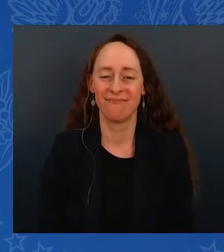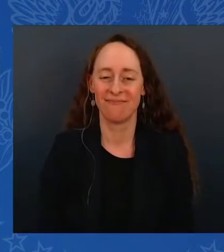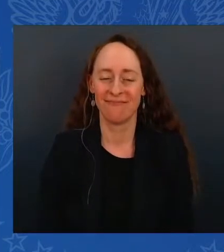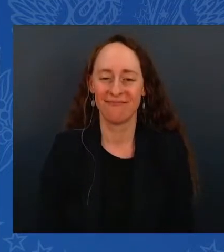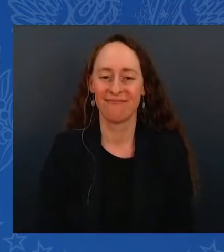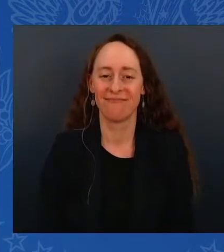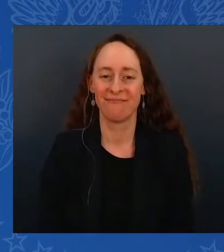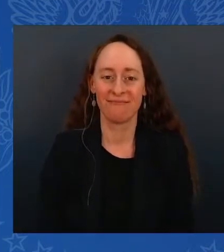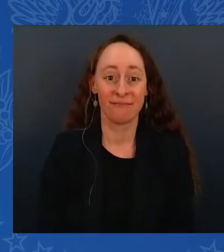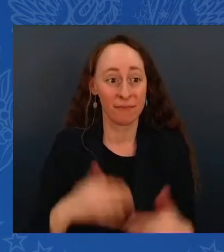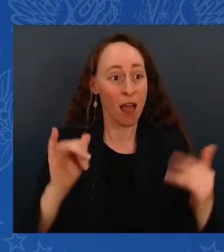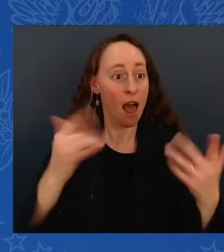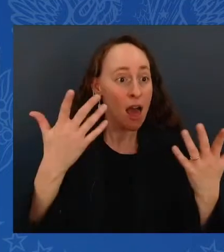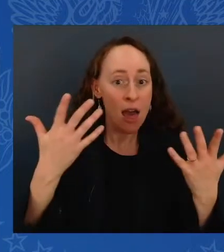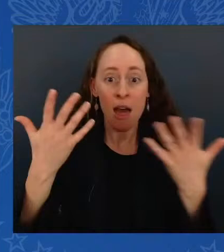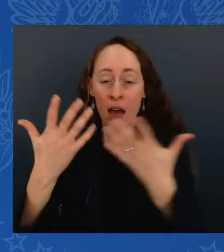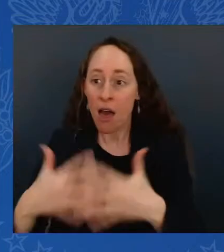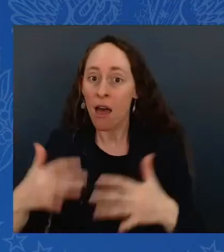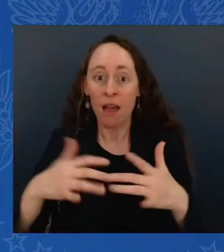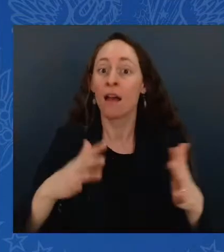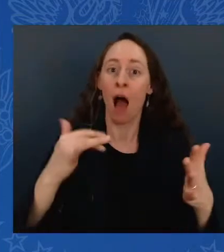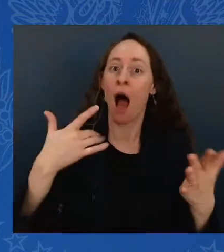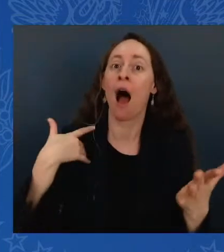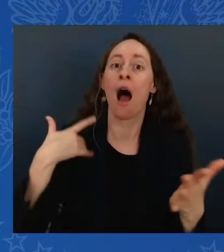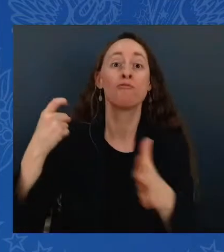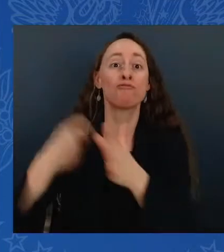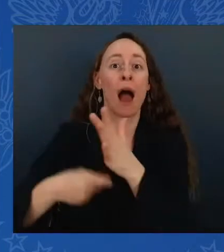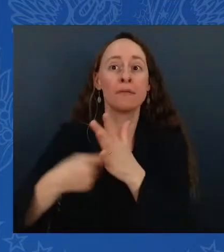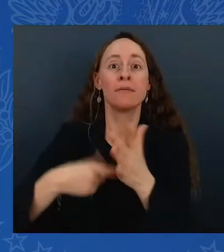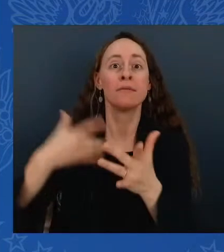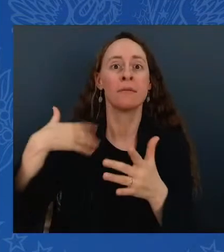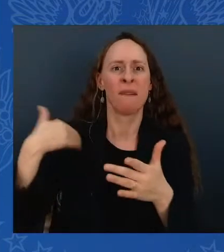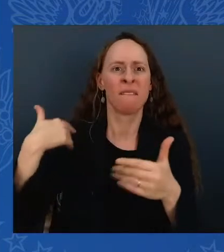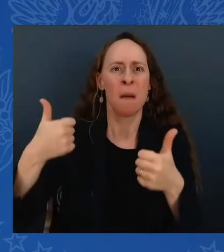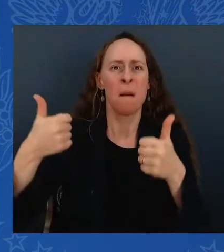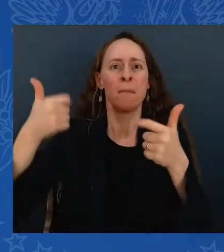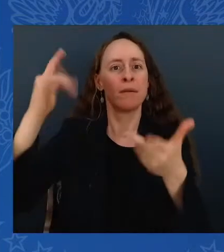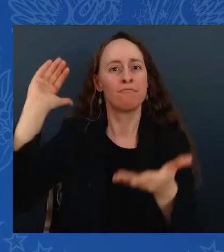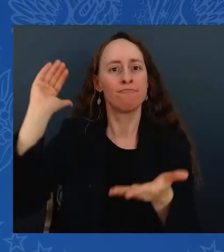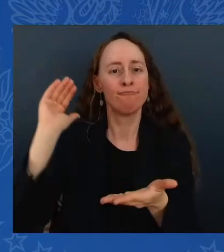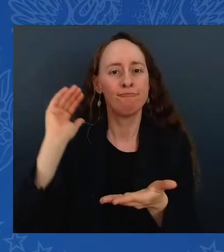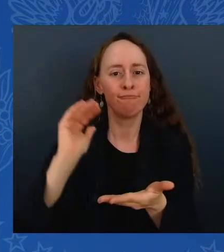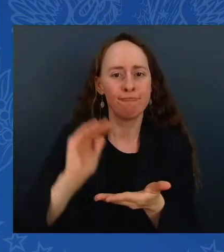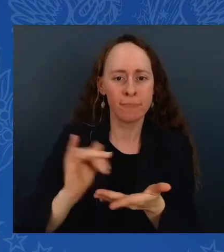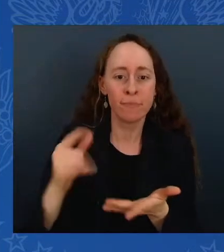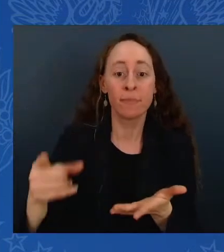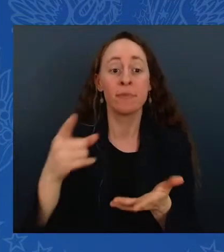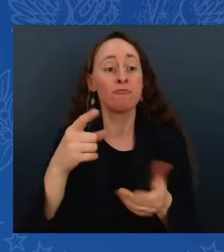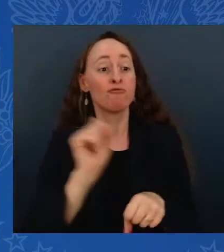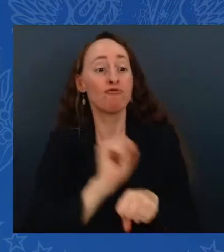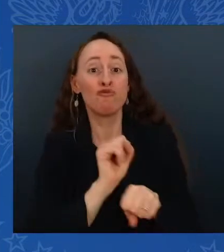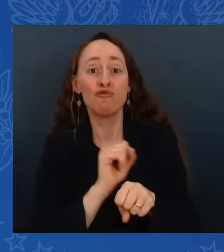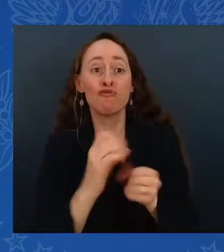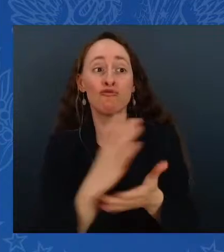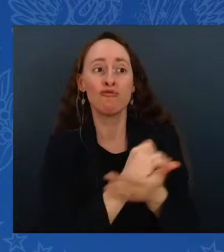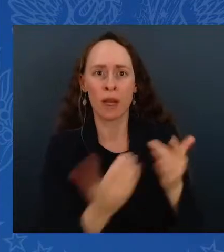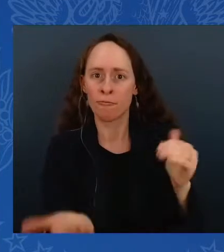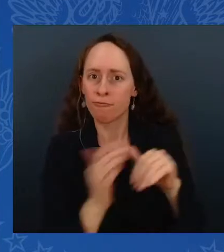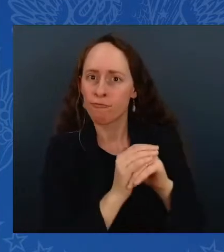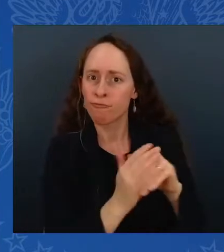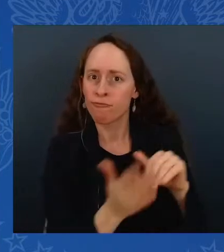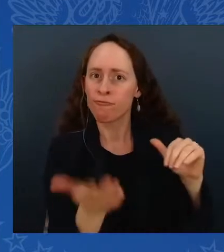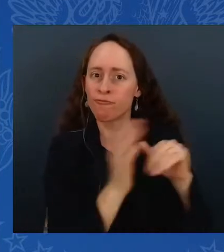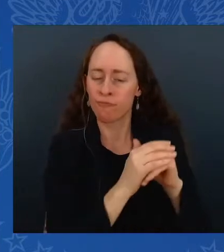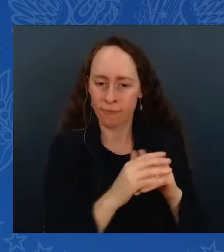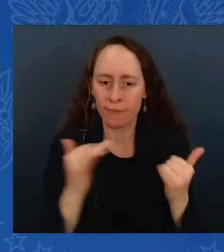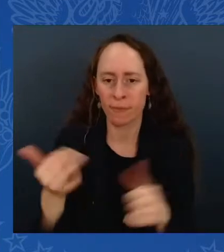American workers. Today, a record 16 million jobs created, more than any other single presidential term. When I